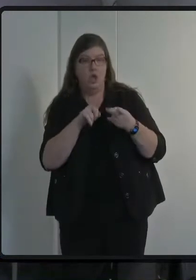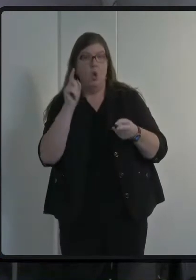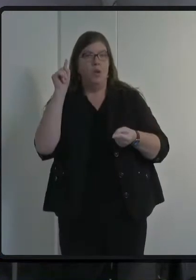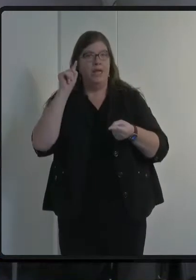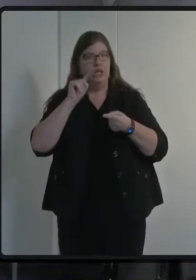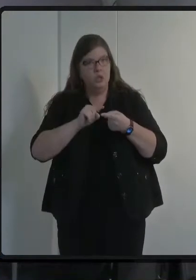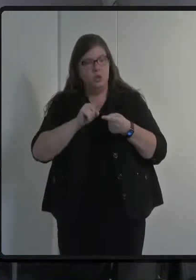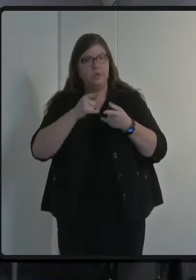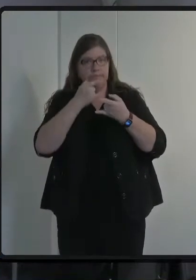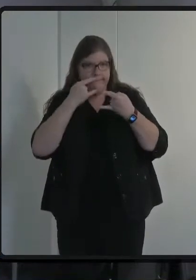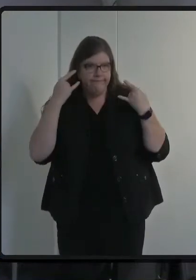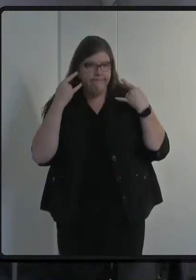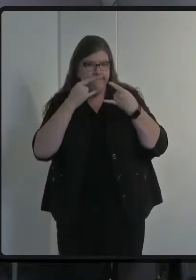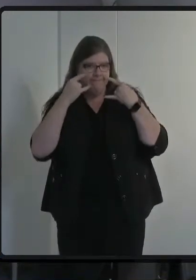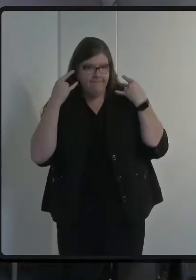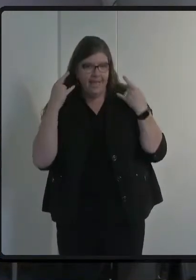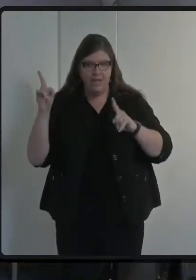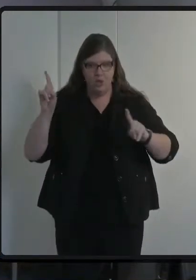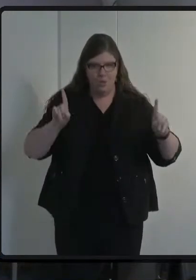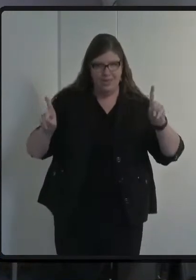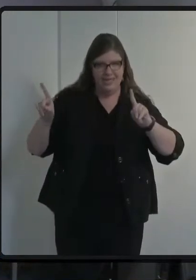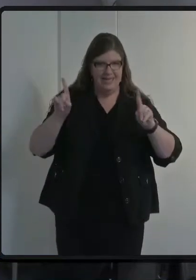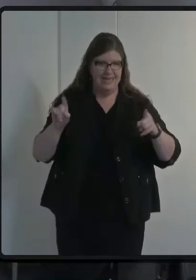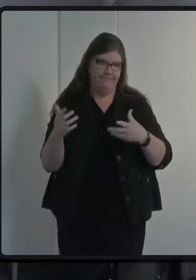vigilance with mask wearing and social distancing.